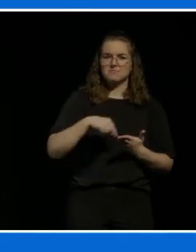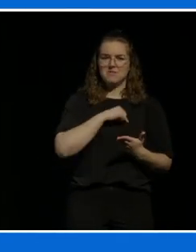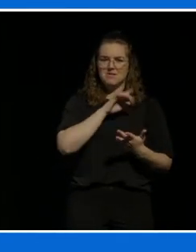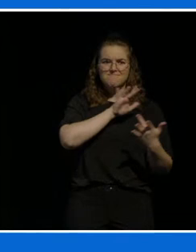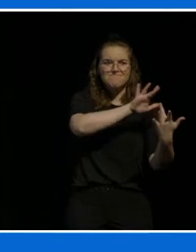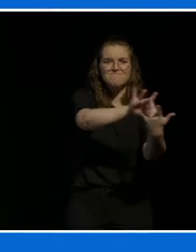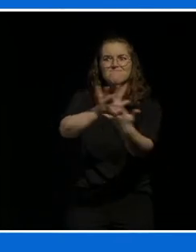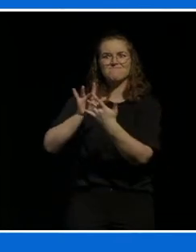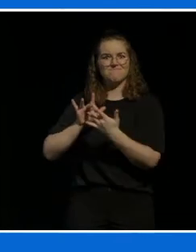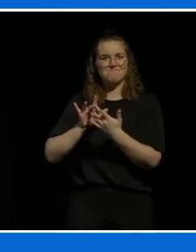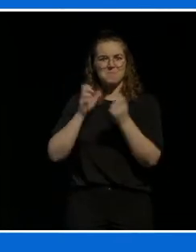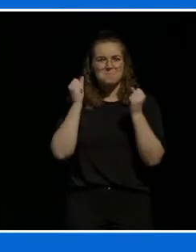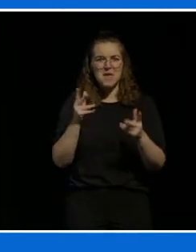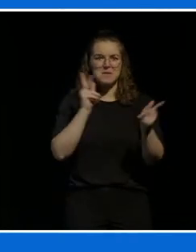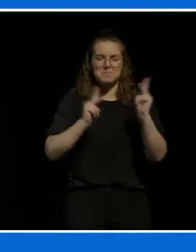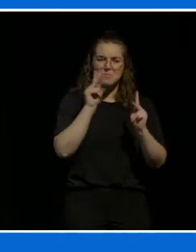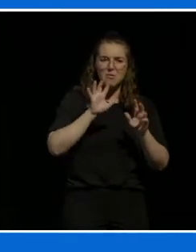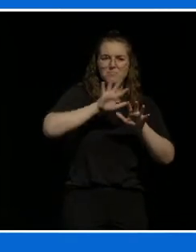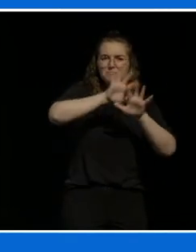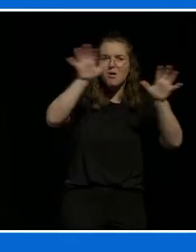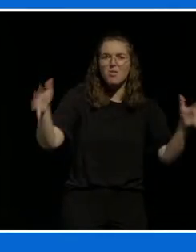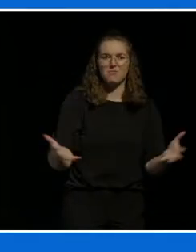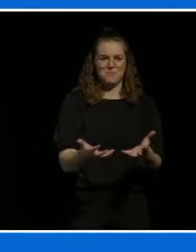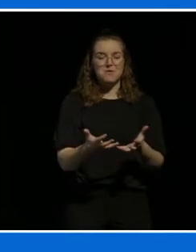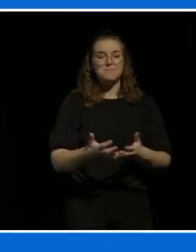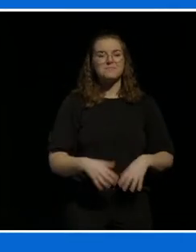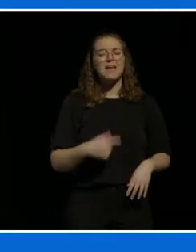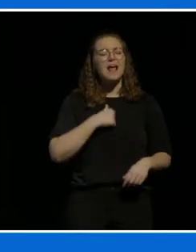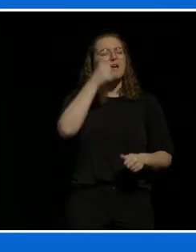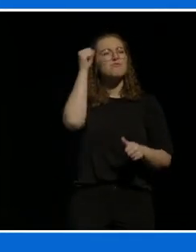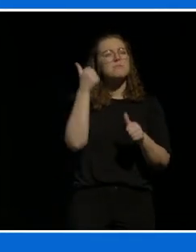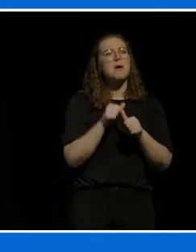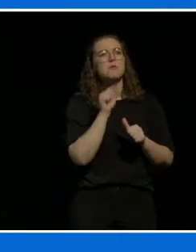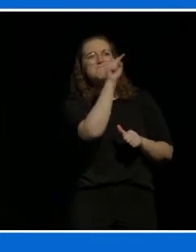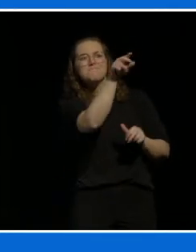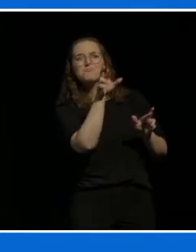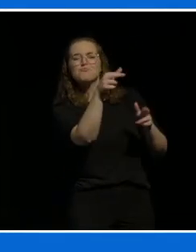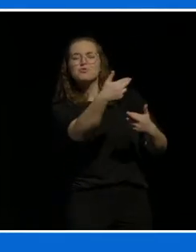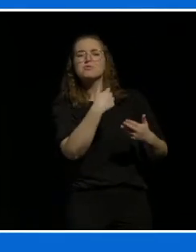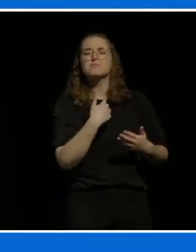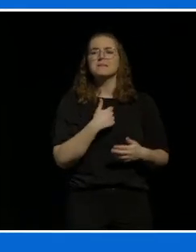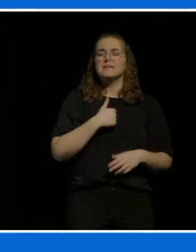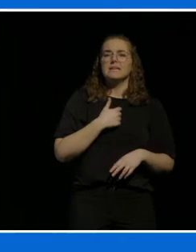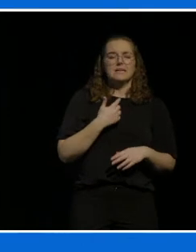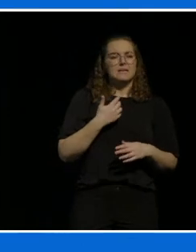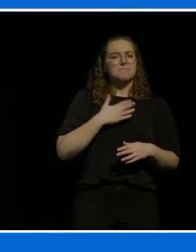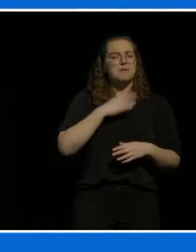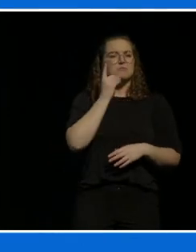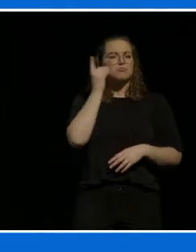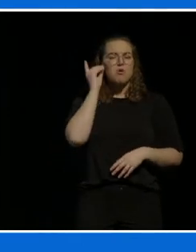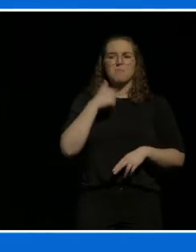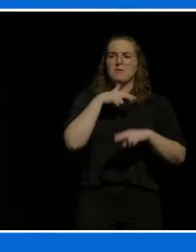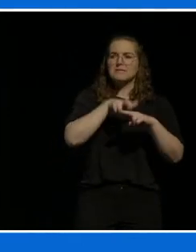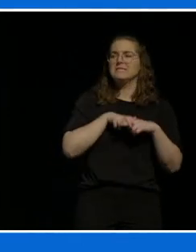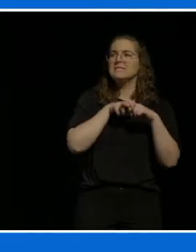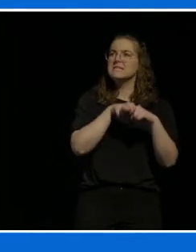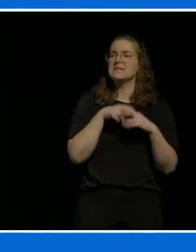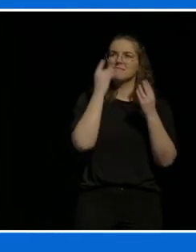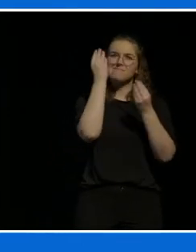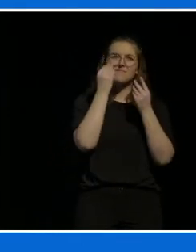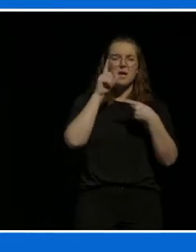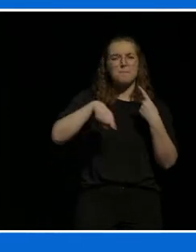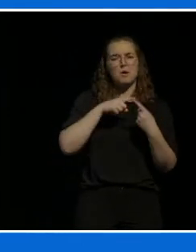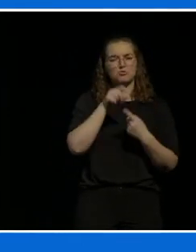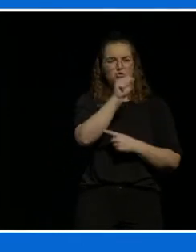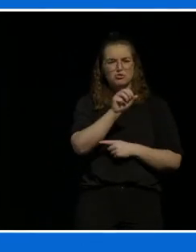remember sitting in my dorm room right over in Branscombe and thinking about, what is it about social media that we aren't talking about? And it